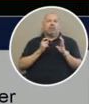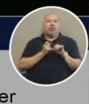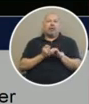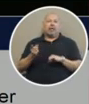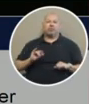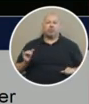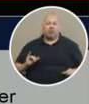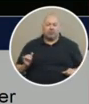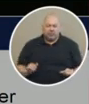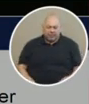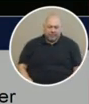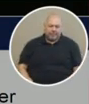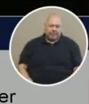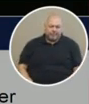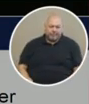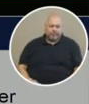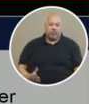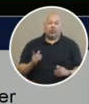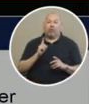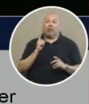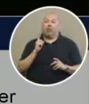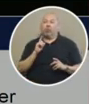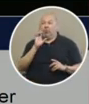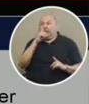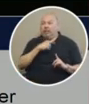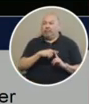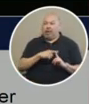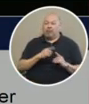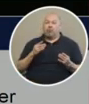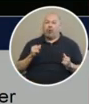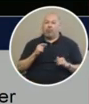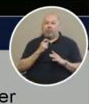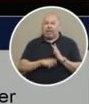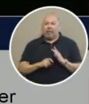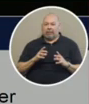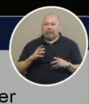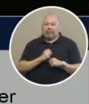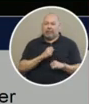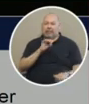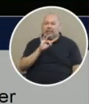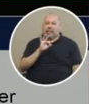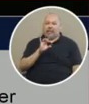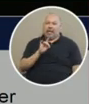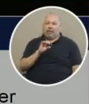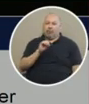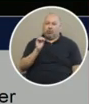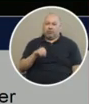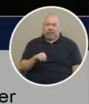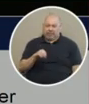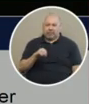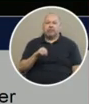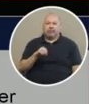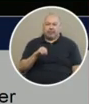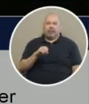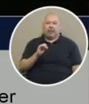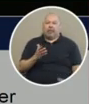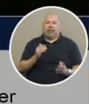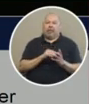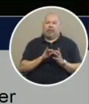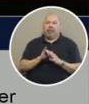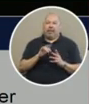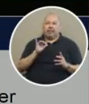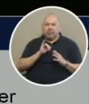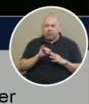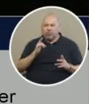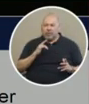year. So again, one of the positives is on property taxes. We've already collected 98% of our property taxes. And again, that's just